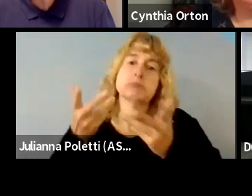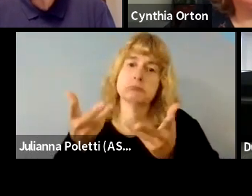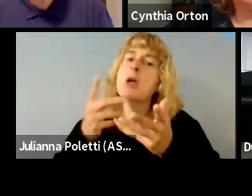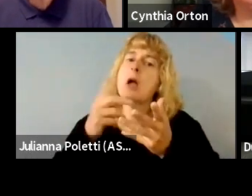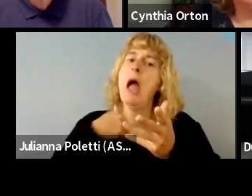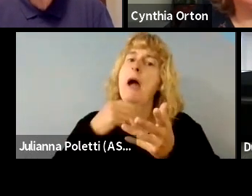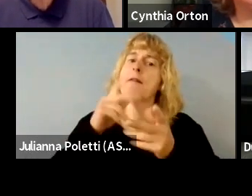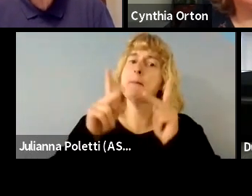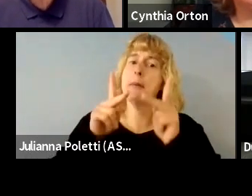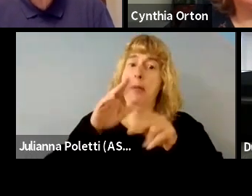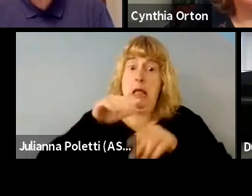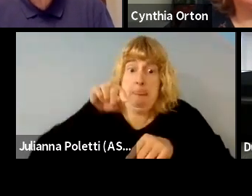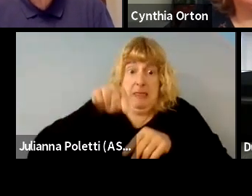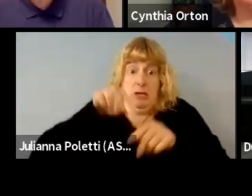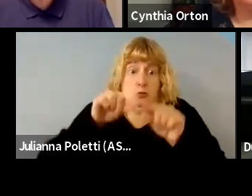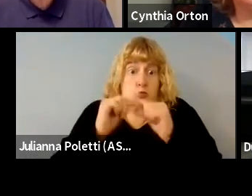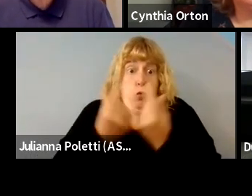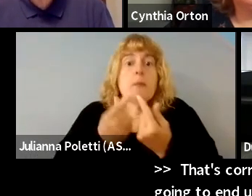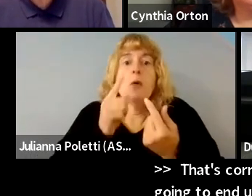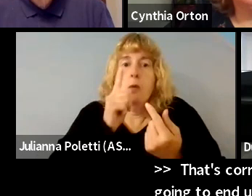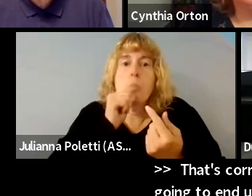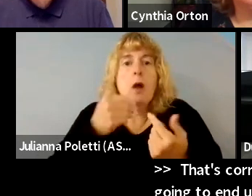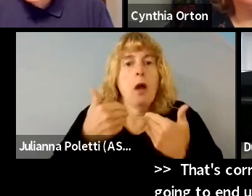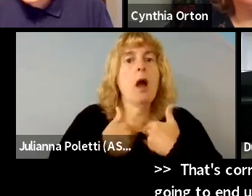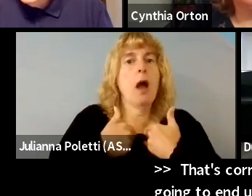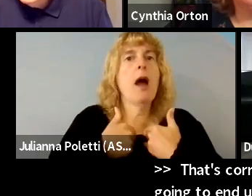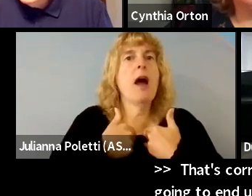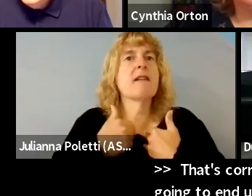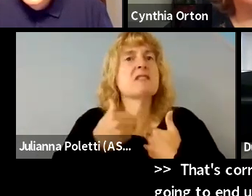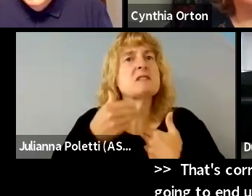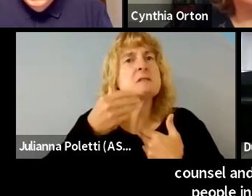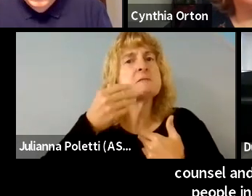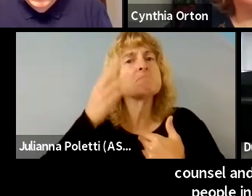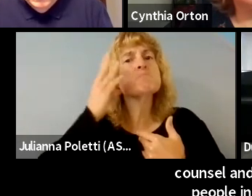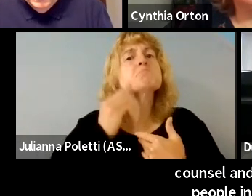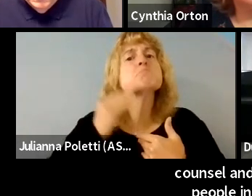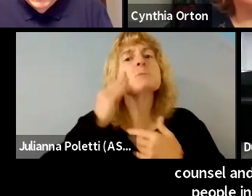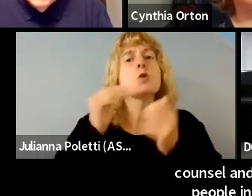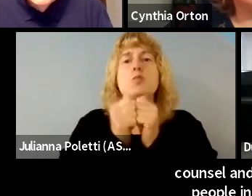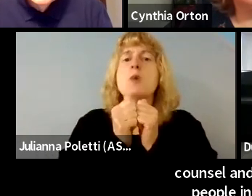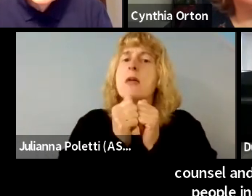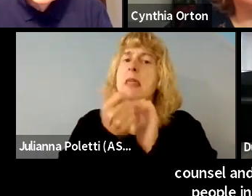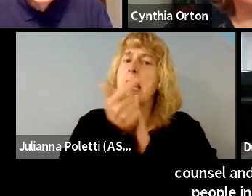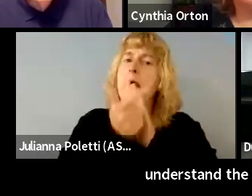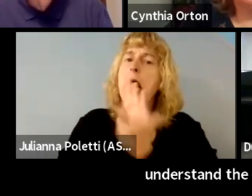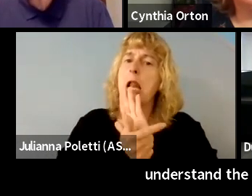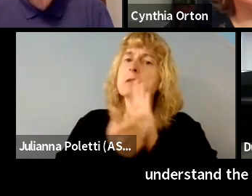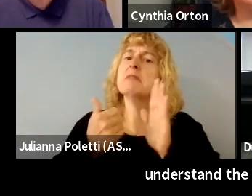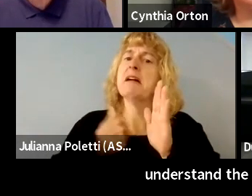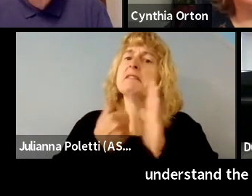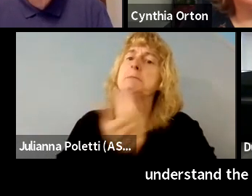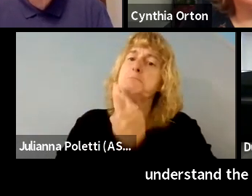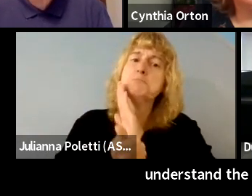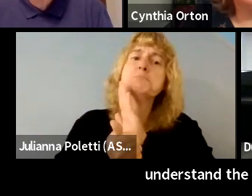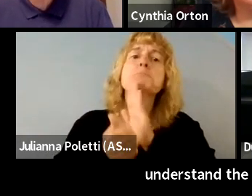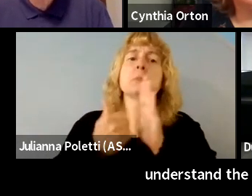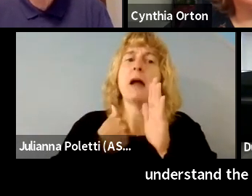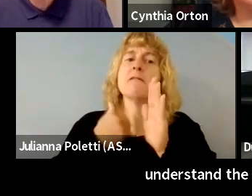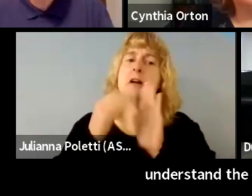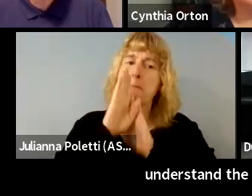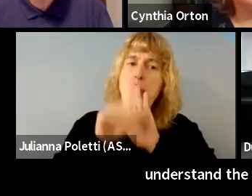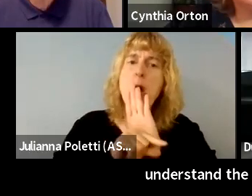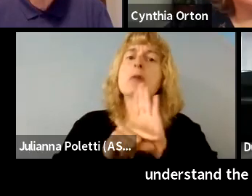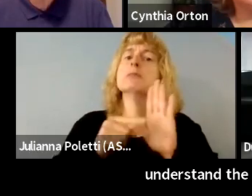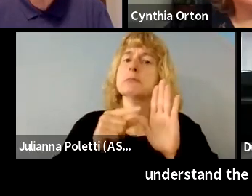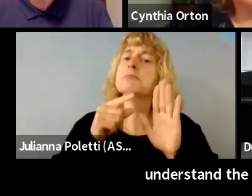be on that committee. So I think each of us have different skills and different backgrounds that can help apply to